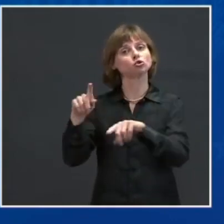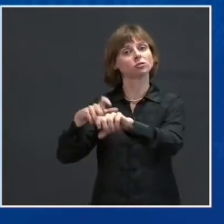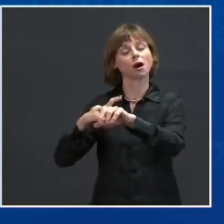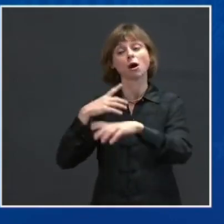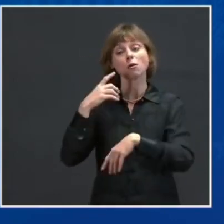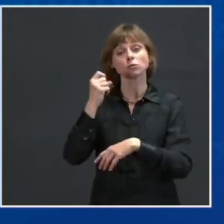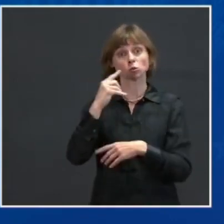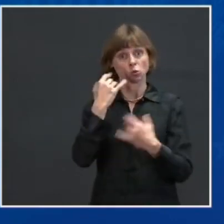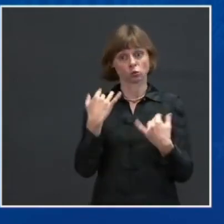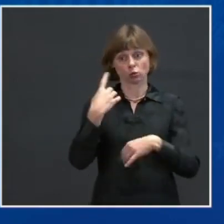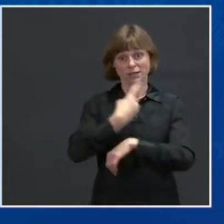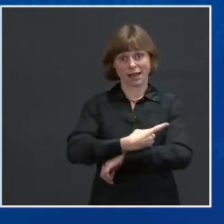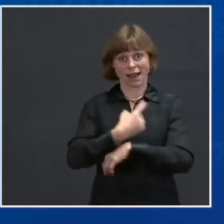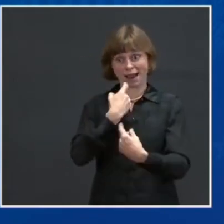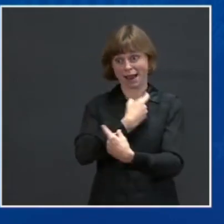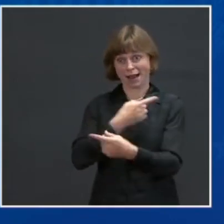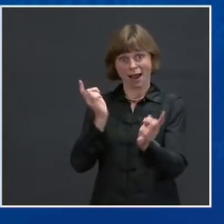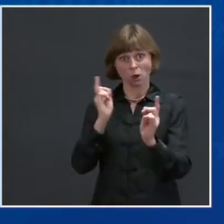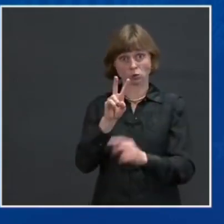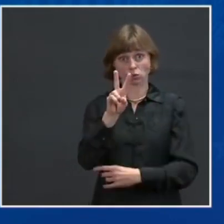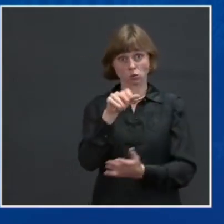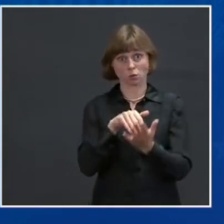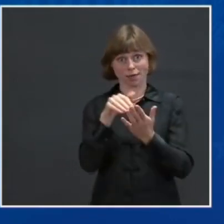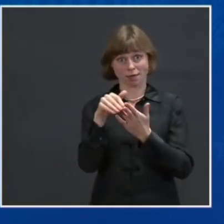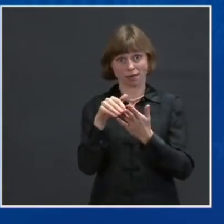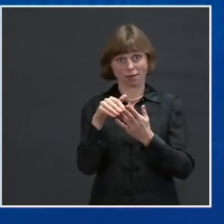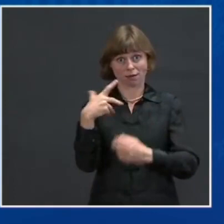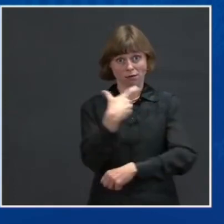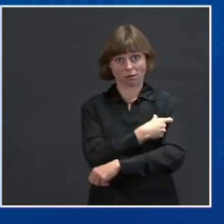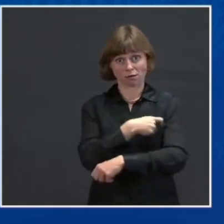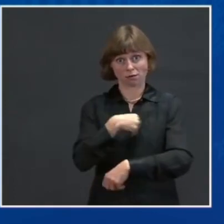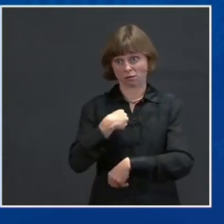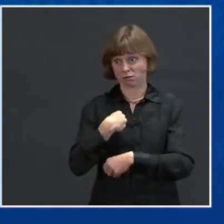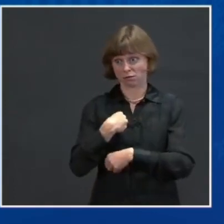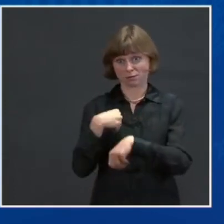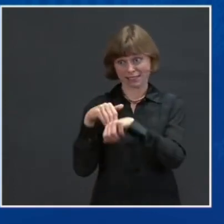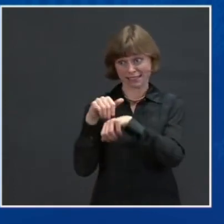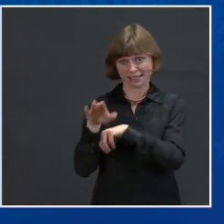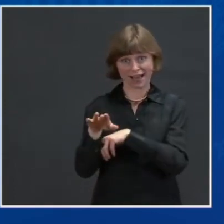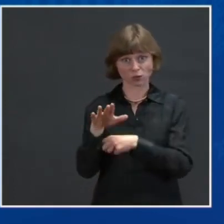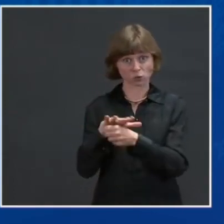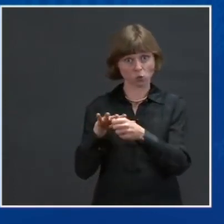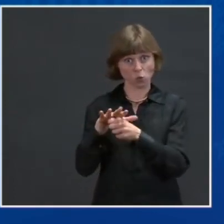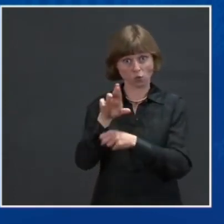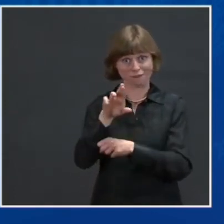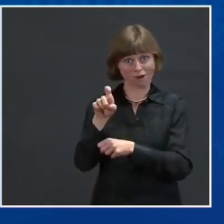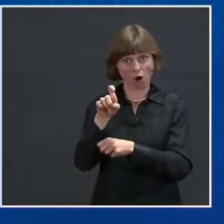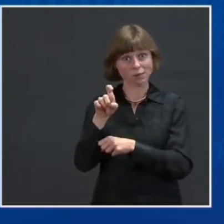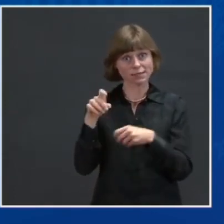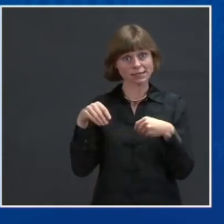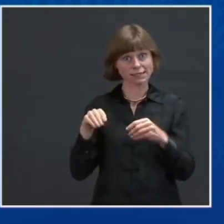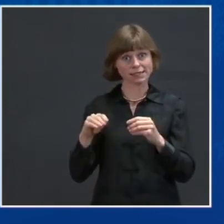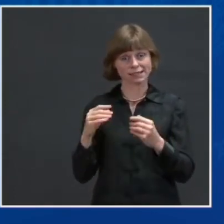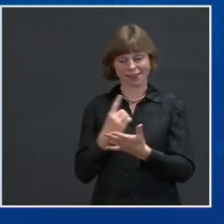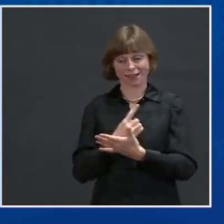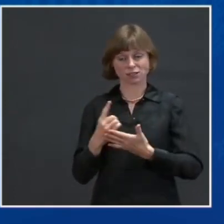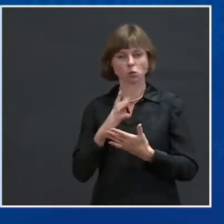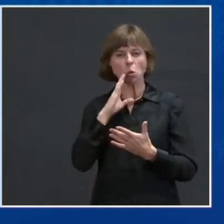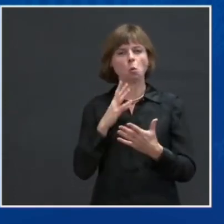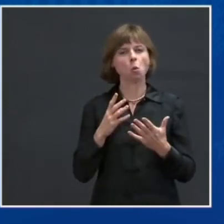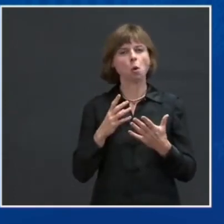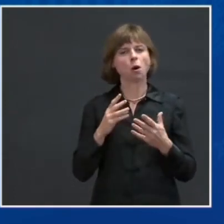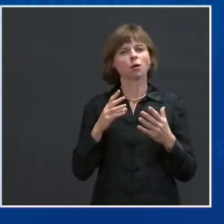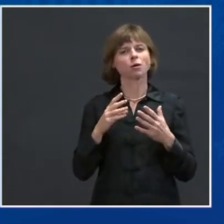announcement amounts to 2 million doses going to local pharmacies this week, and this program will expand access in neighborhoods across